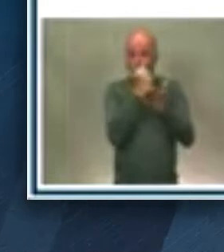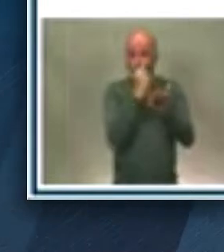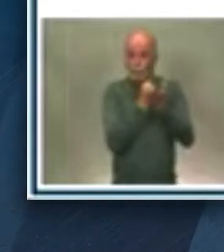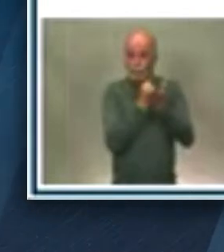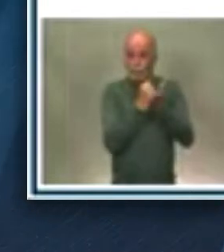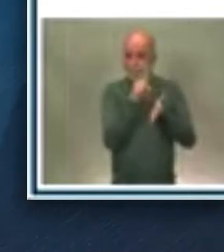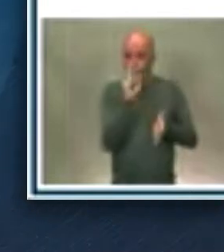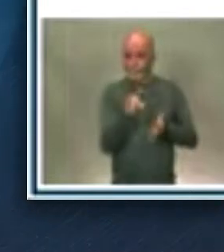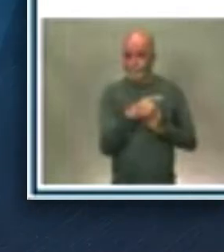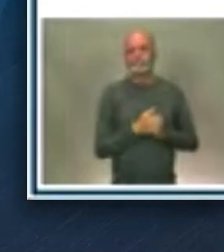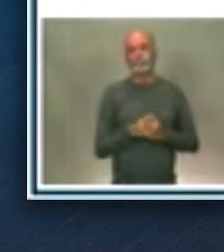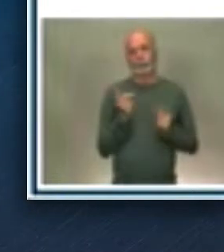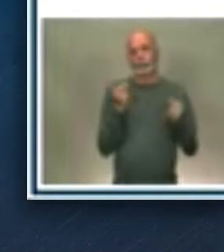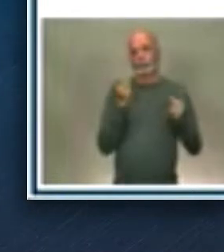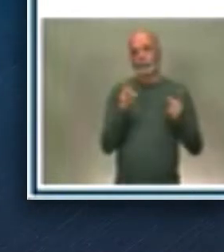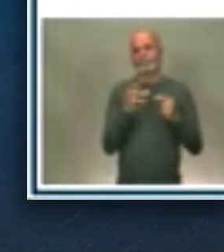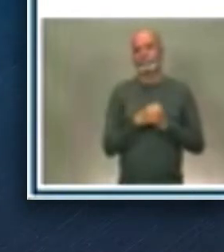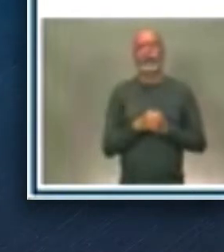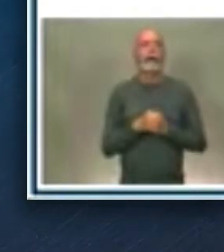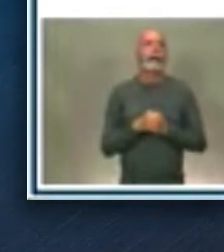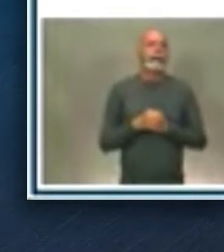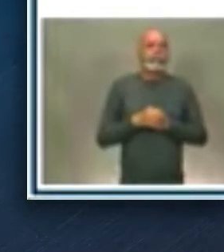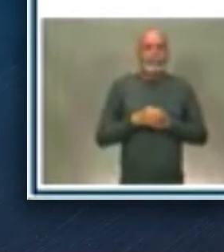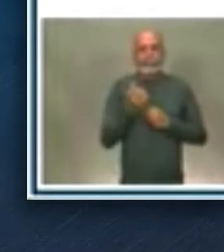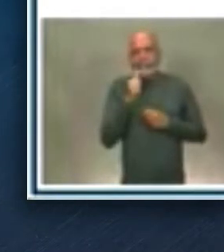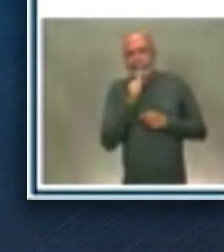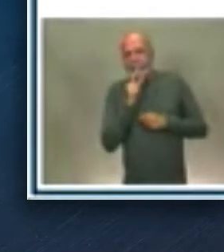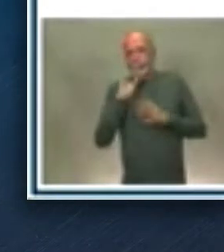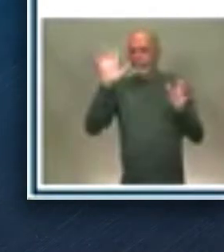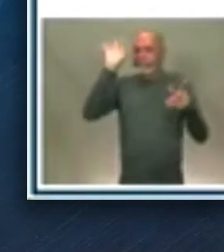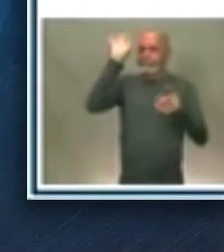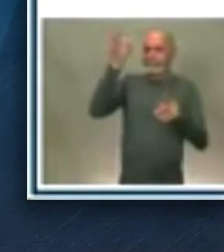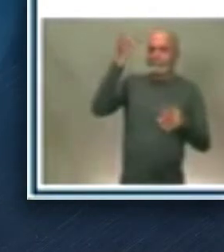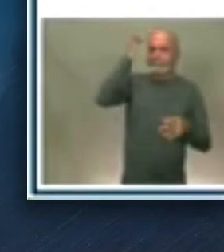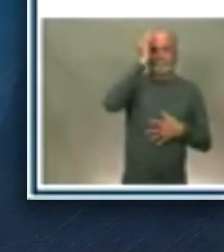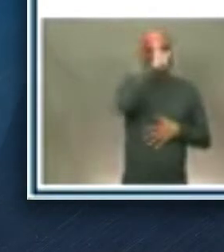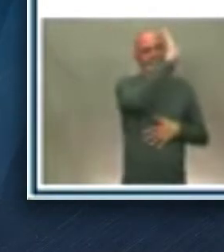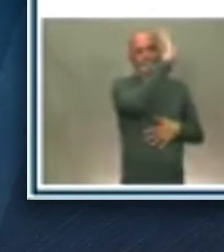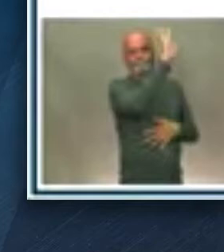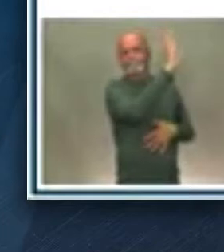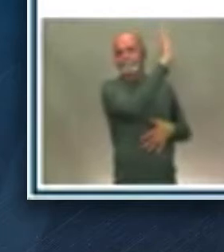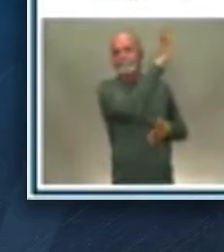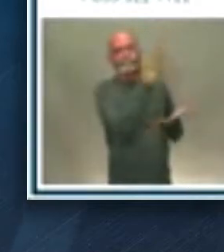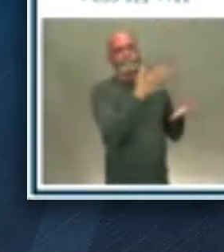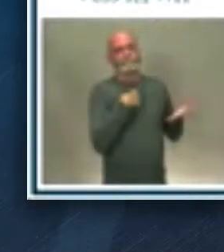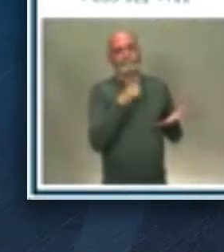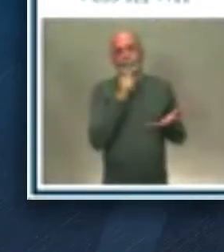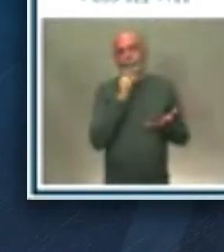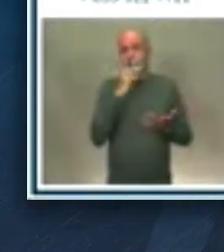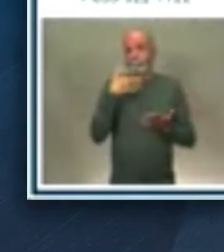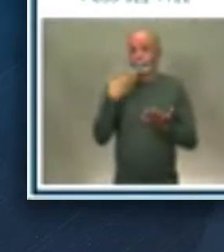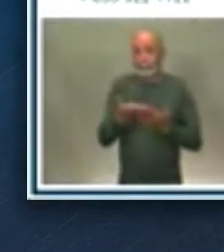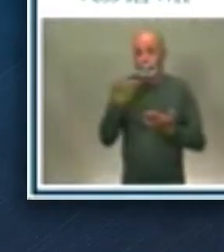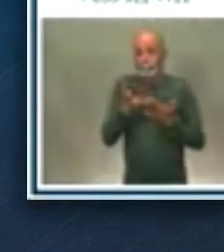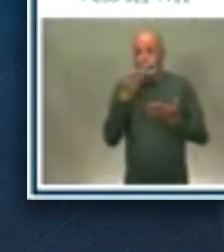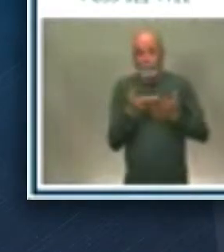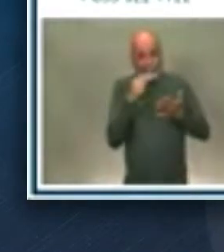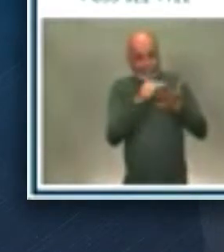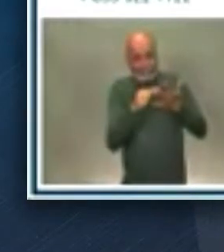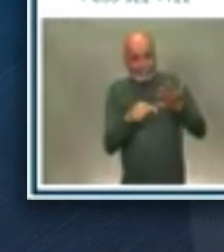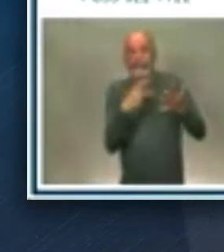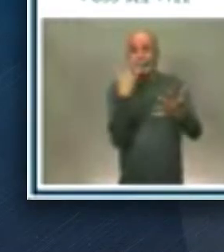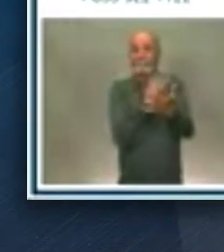vaccine passport, we're really trying to do, that's a federal government conversation about how does proof of vaccination go along